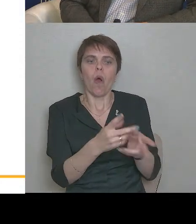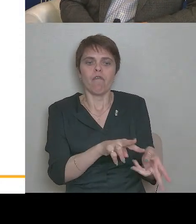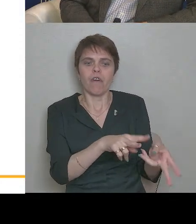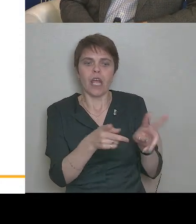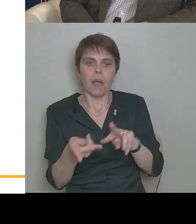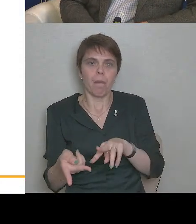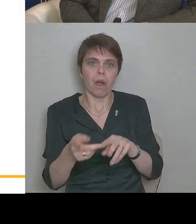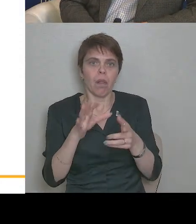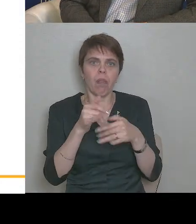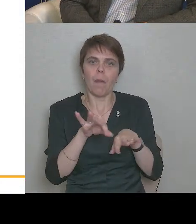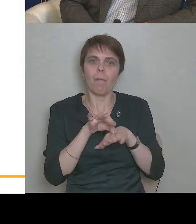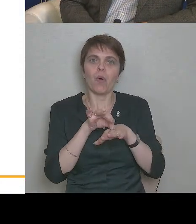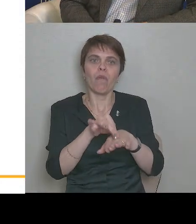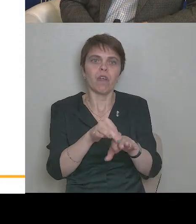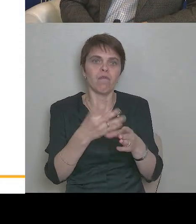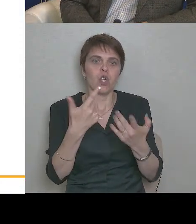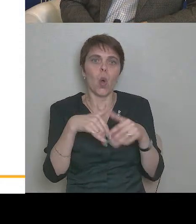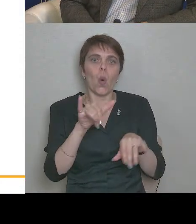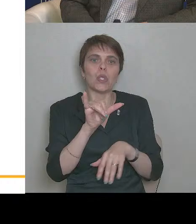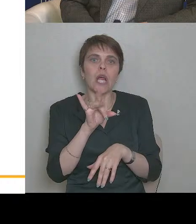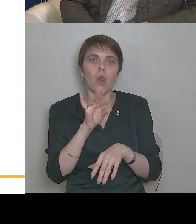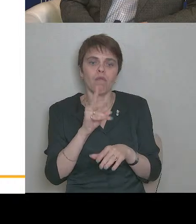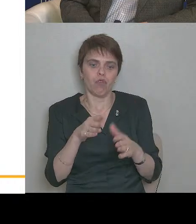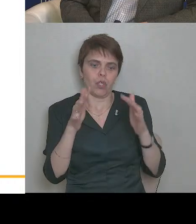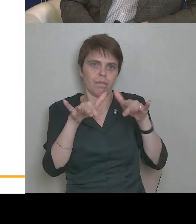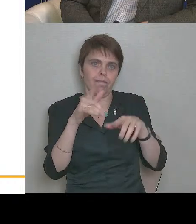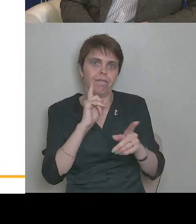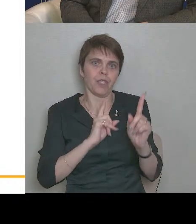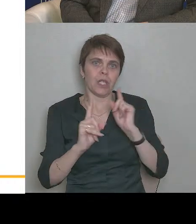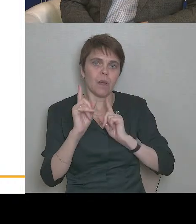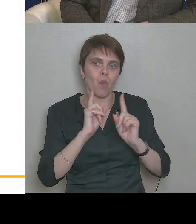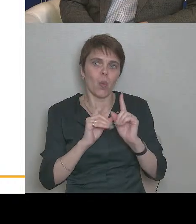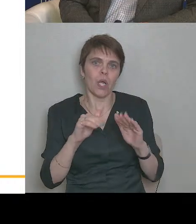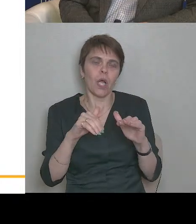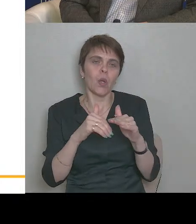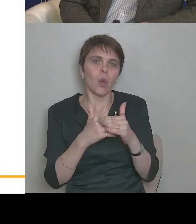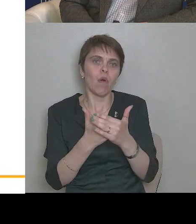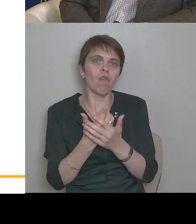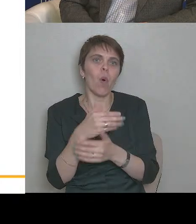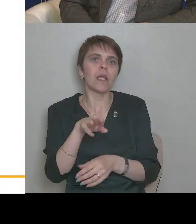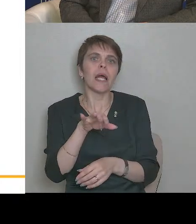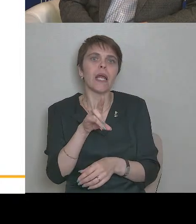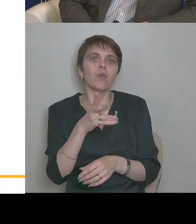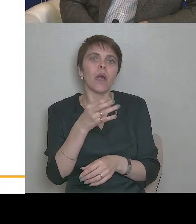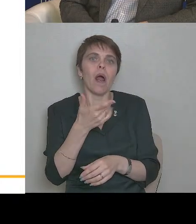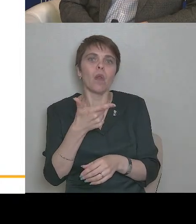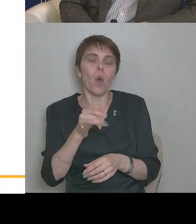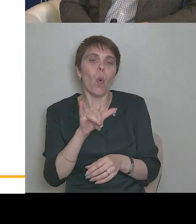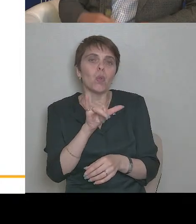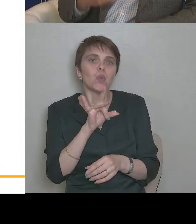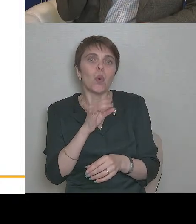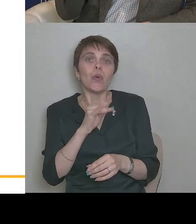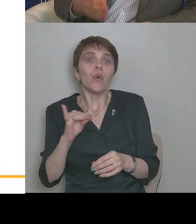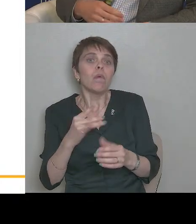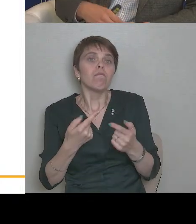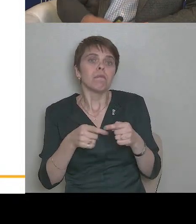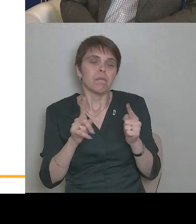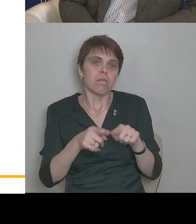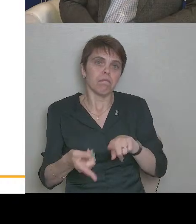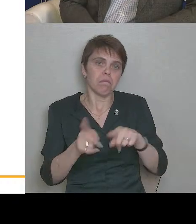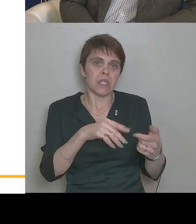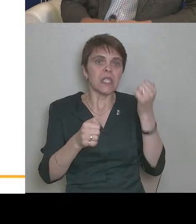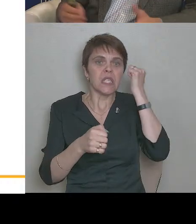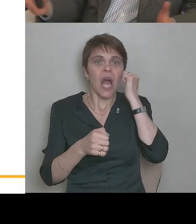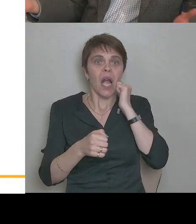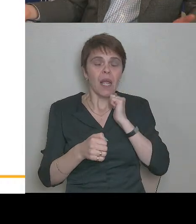accordance to the new administrative division without carrying out a conference or the statutory meeting taking into account new